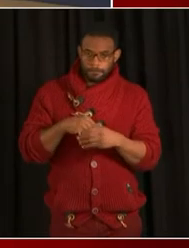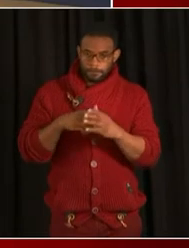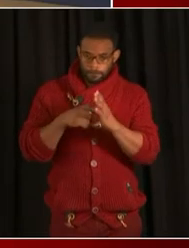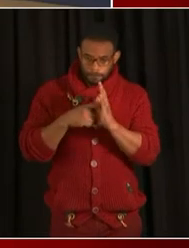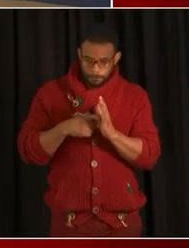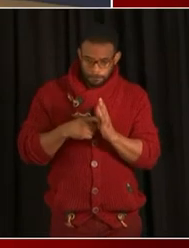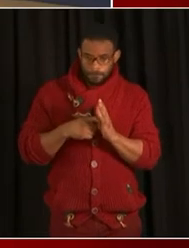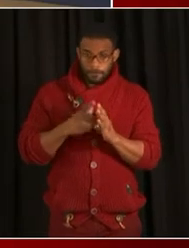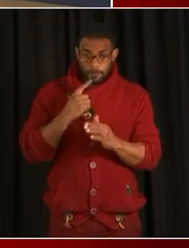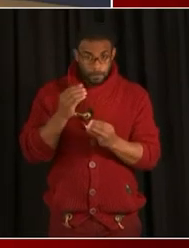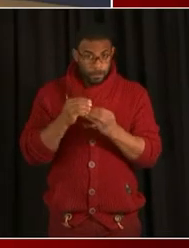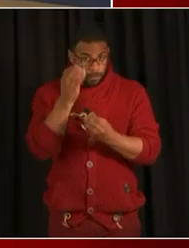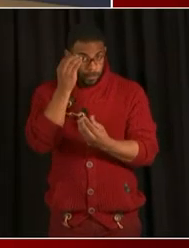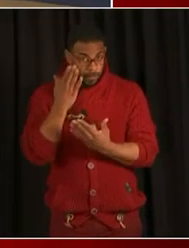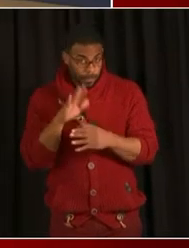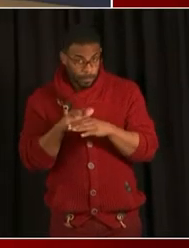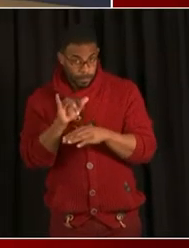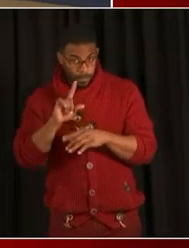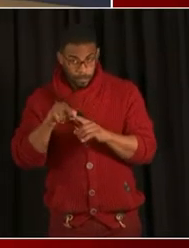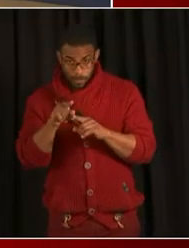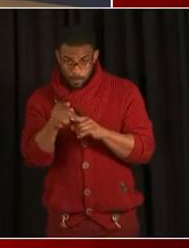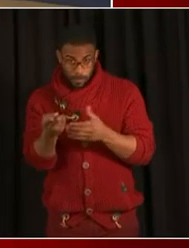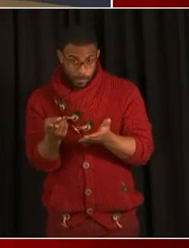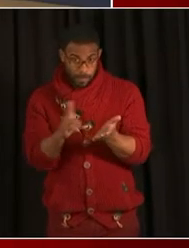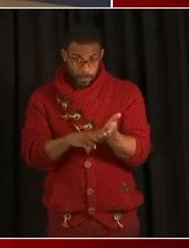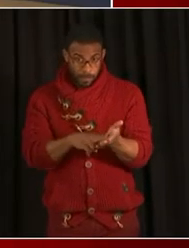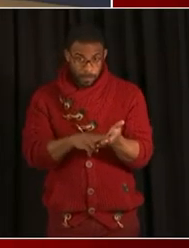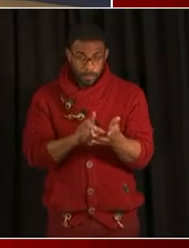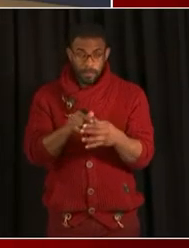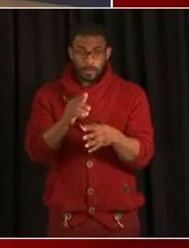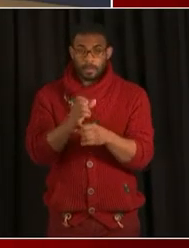expenses. And so there's more information on that when you